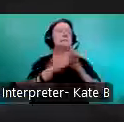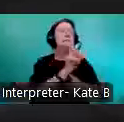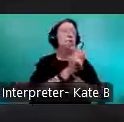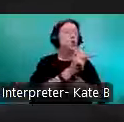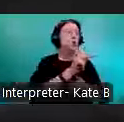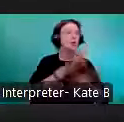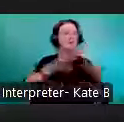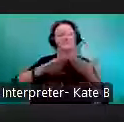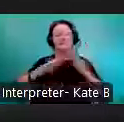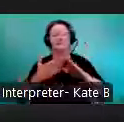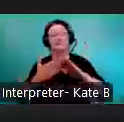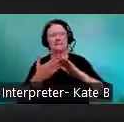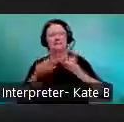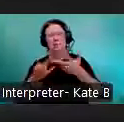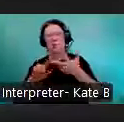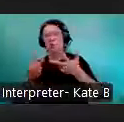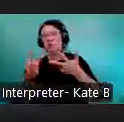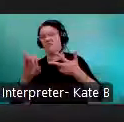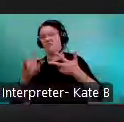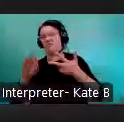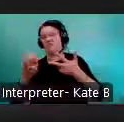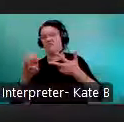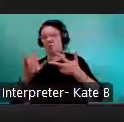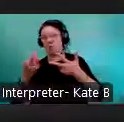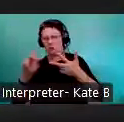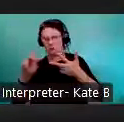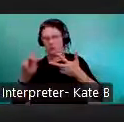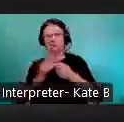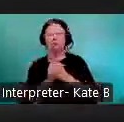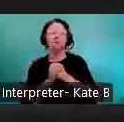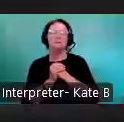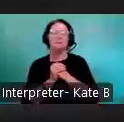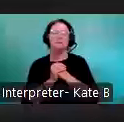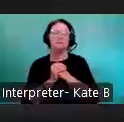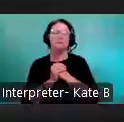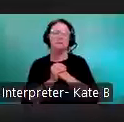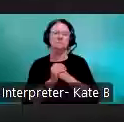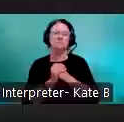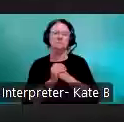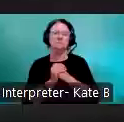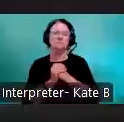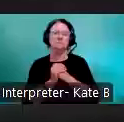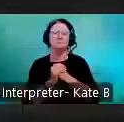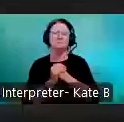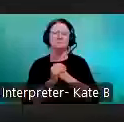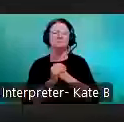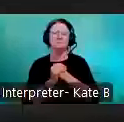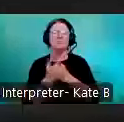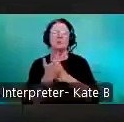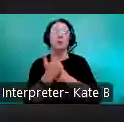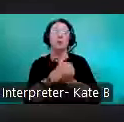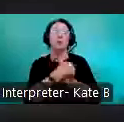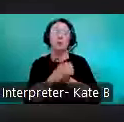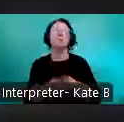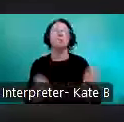our village clerks, and we have we're the state with, if not the most election officials, one of the states with most